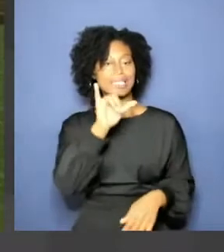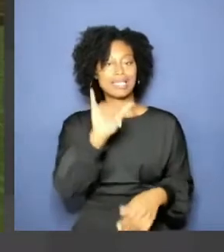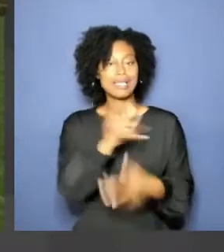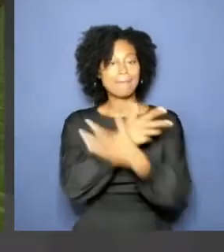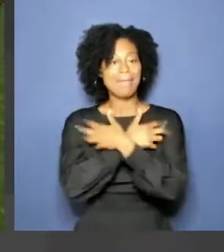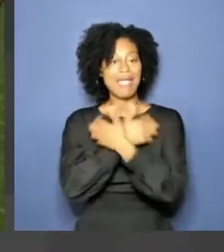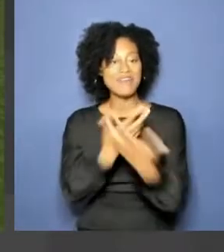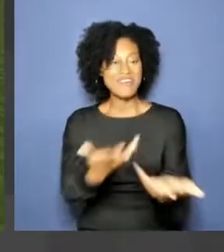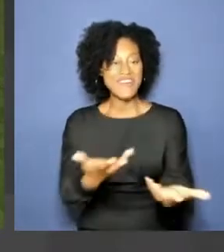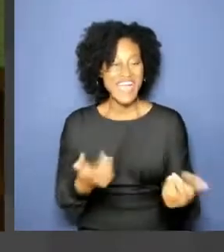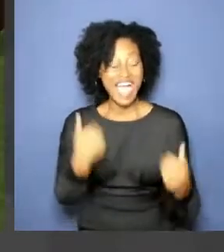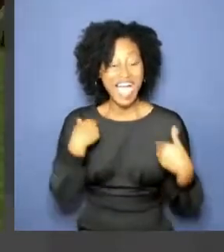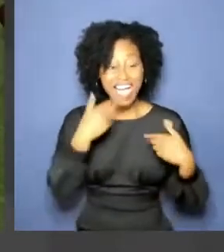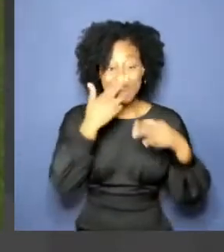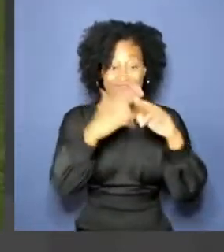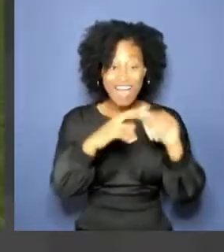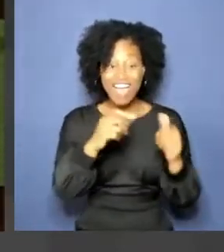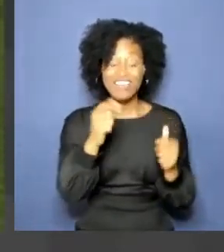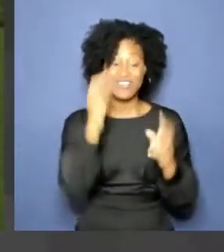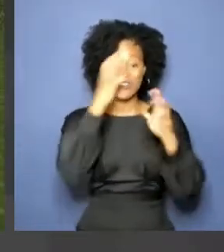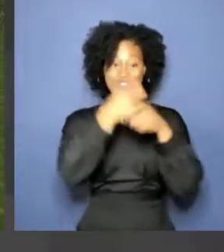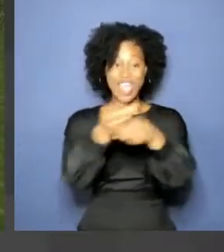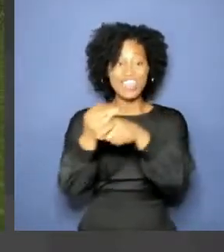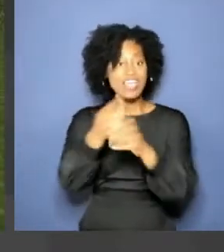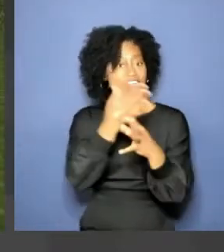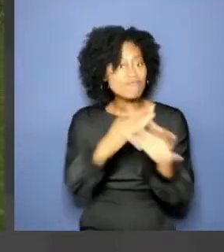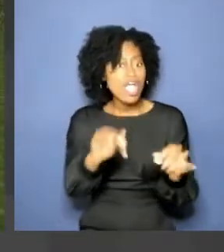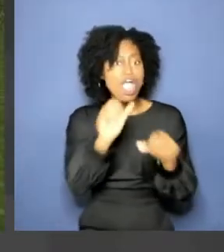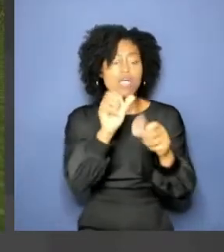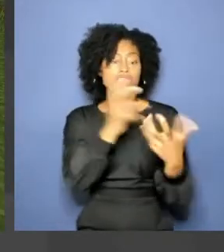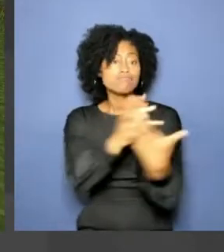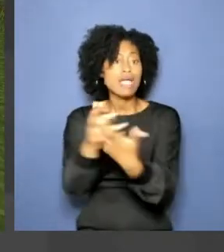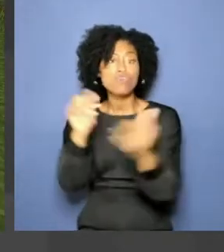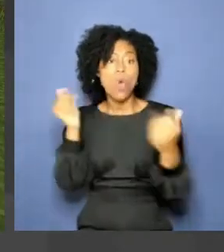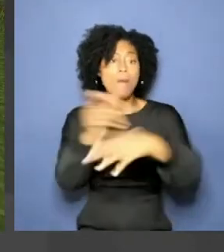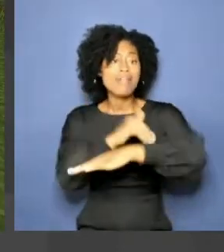Have fun creating! It's free and works on all platforms.